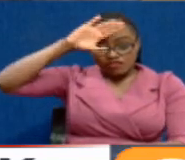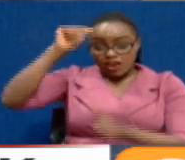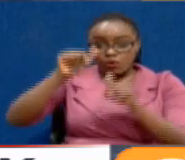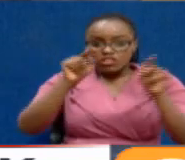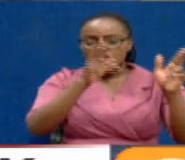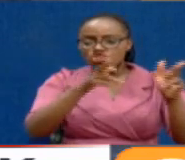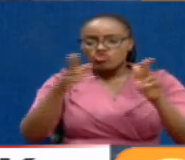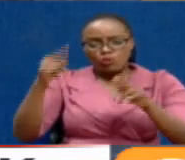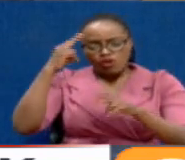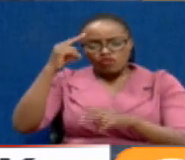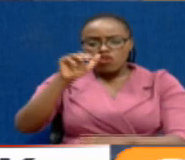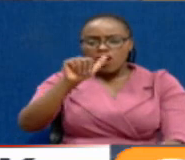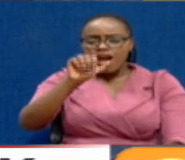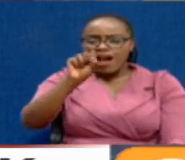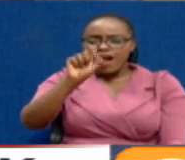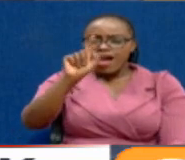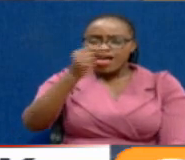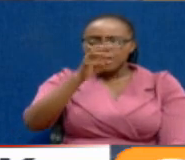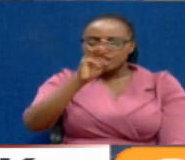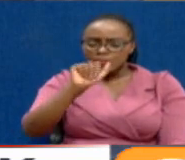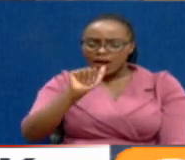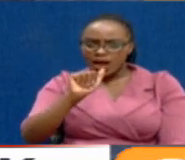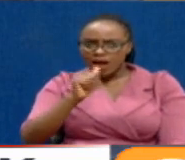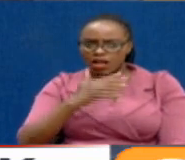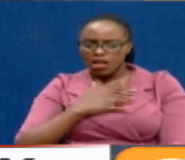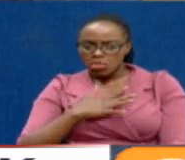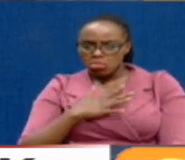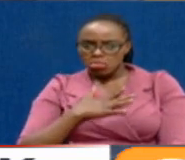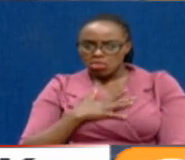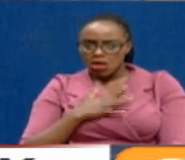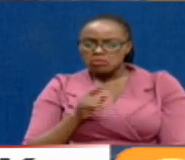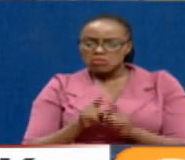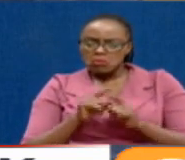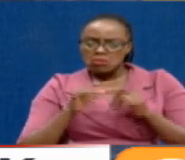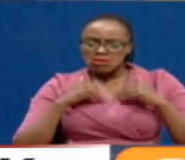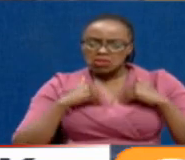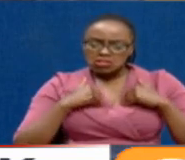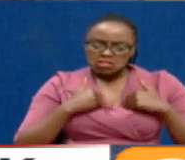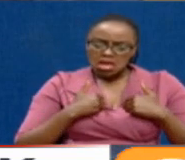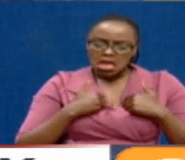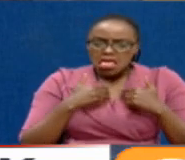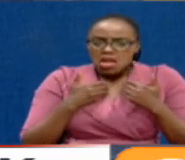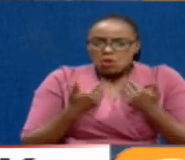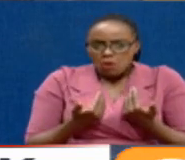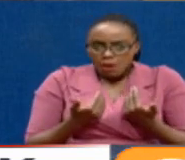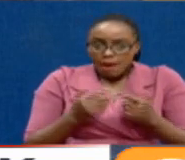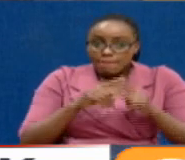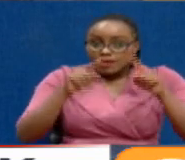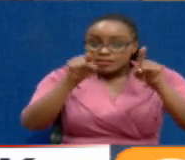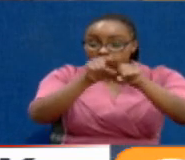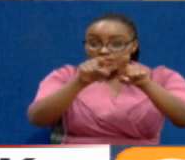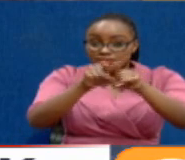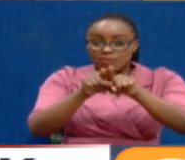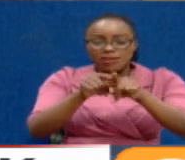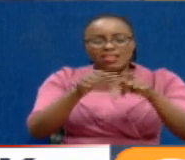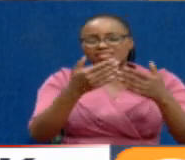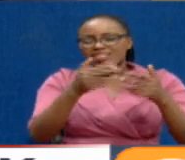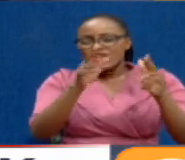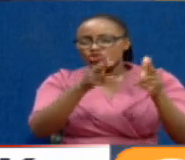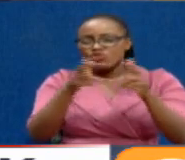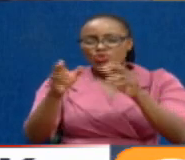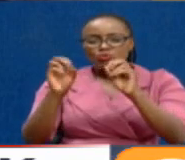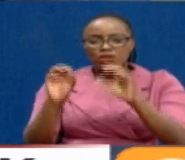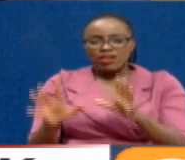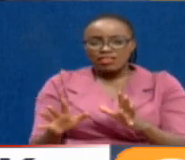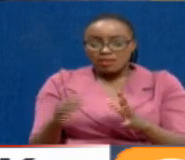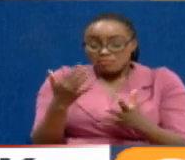not usually common with asthma. You could also have tiredness or feeling of lethargy that also is not common with asthma unless